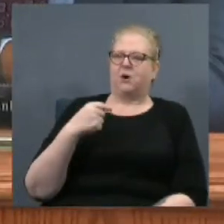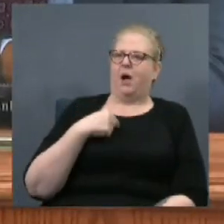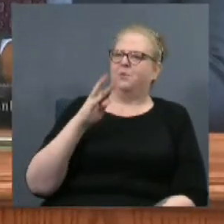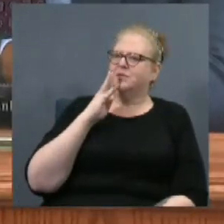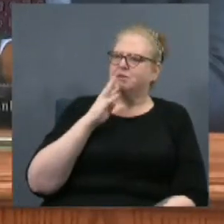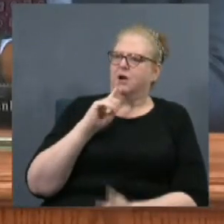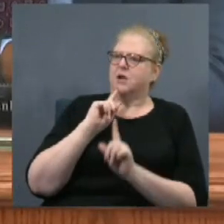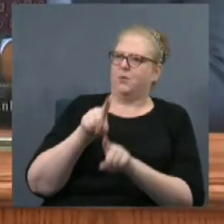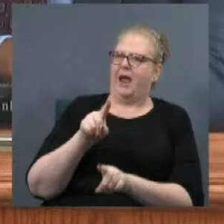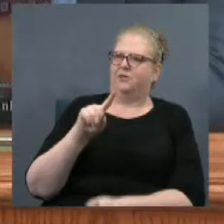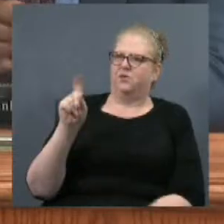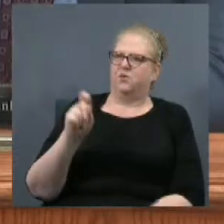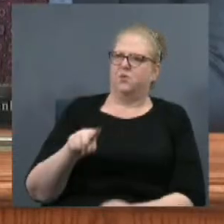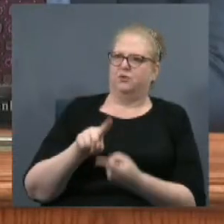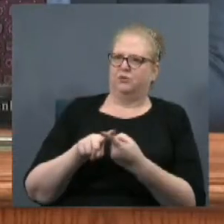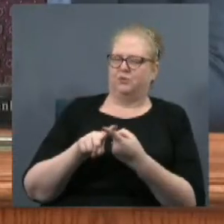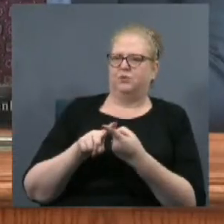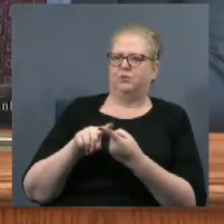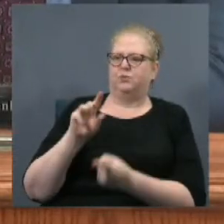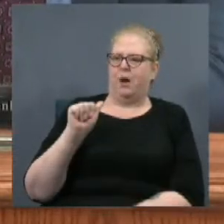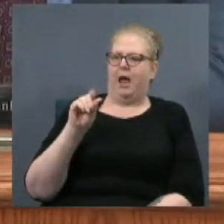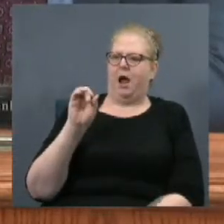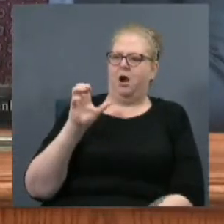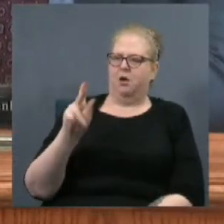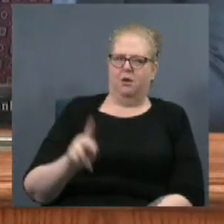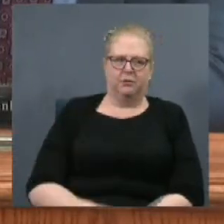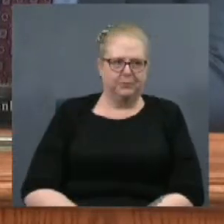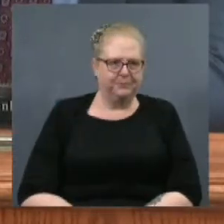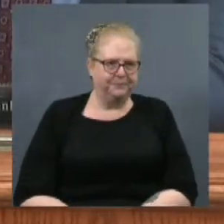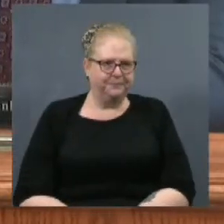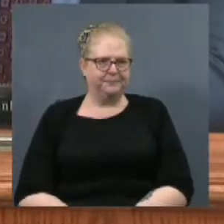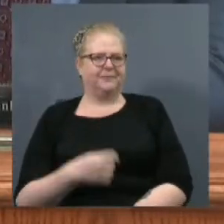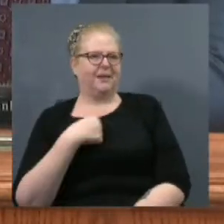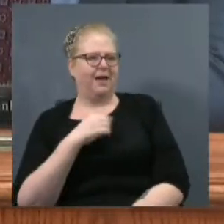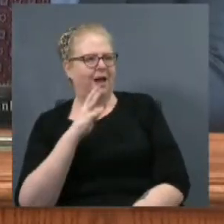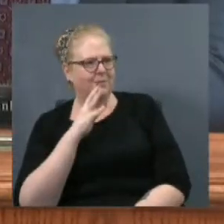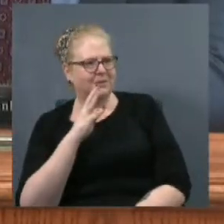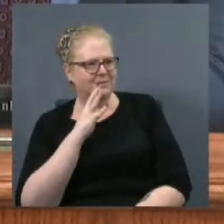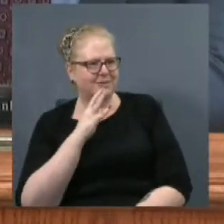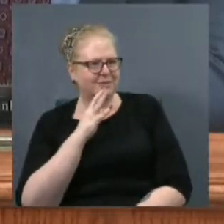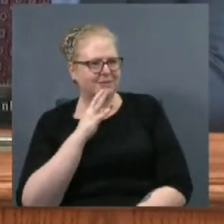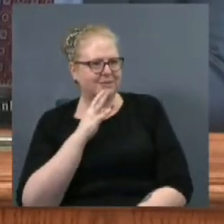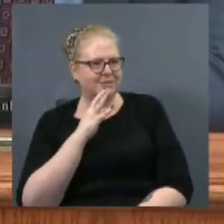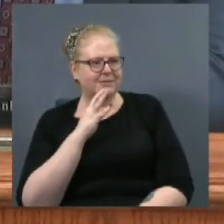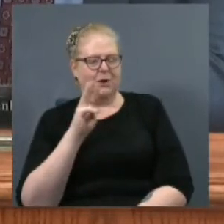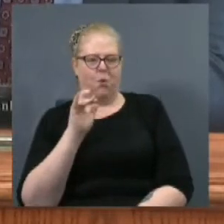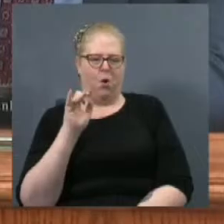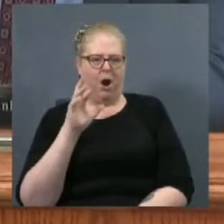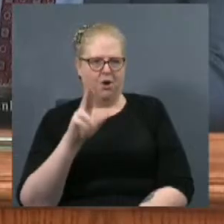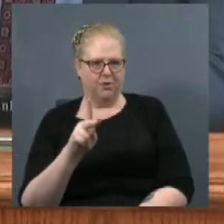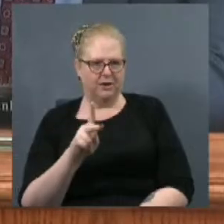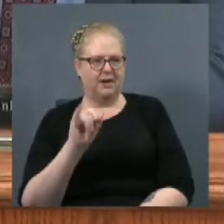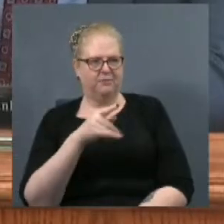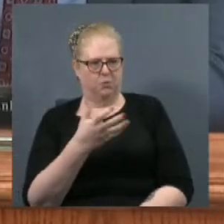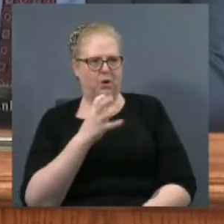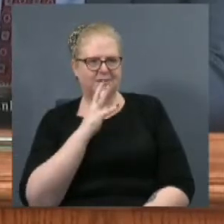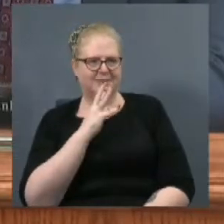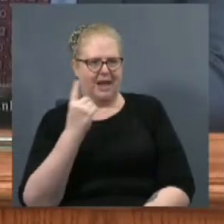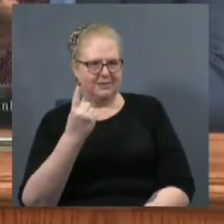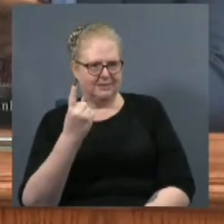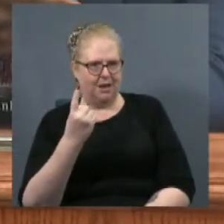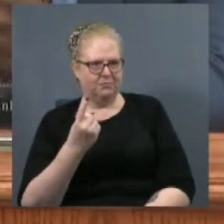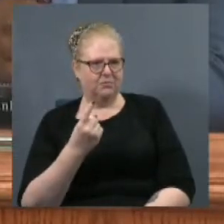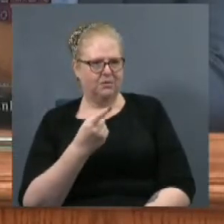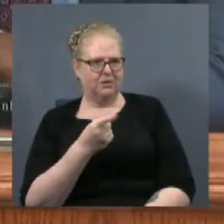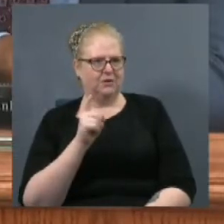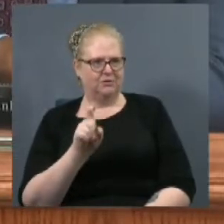Director Adcock. But you Oh. stopped. I was talking, Director Wyrick. Now, if you want to say something, you